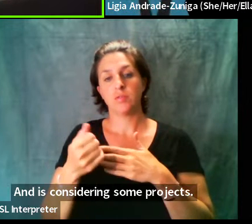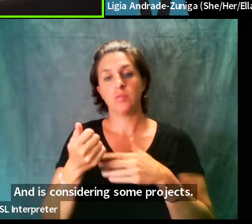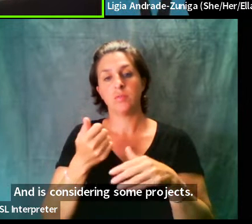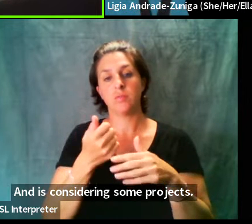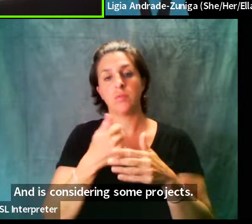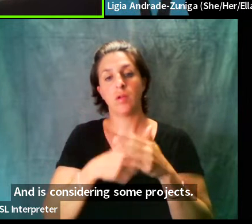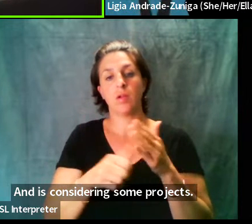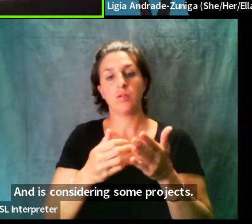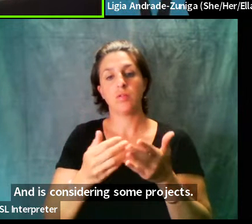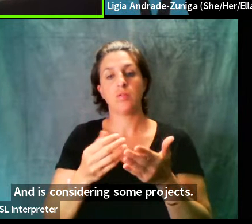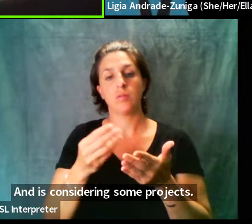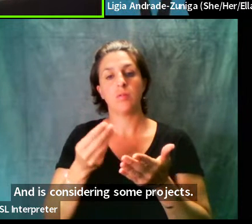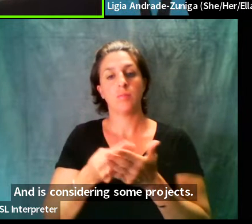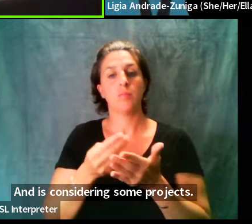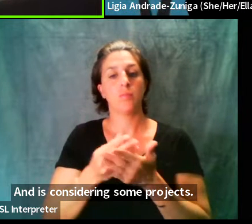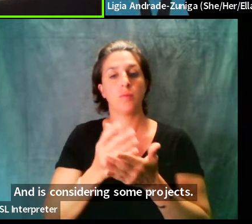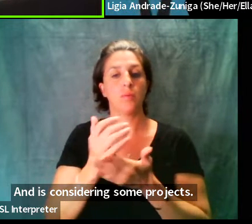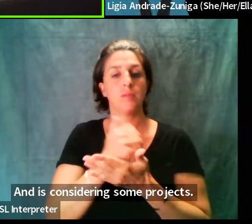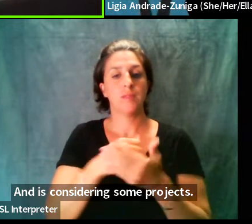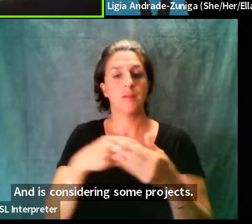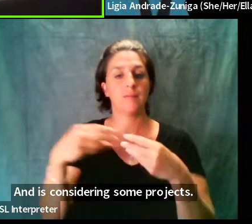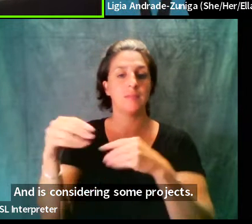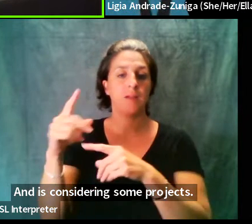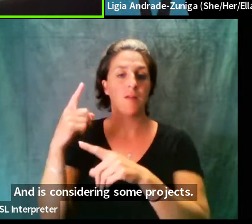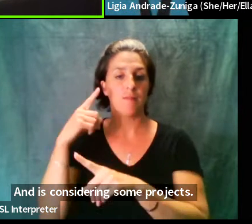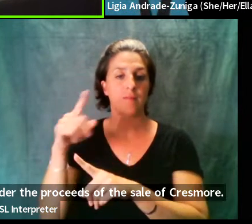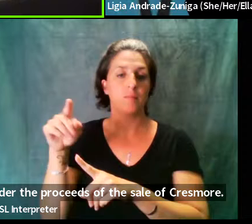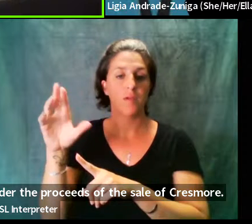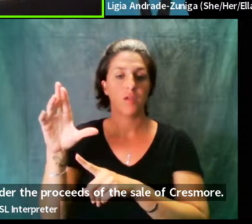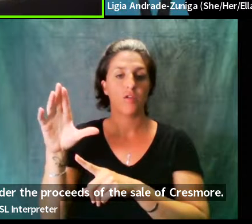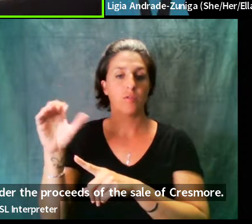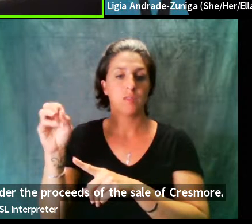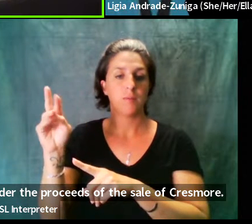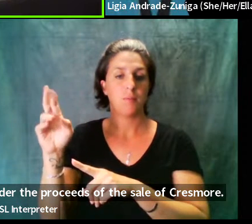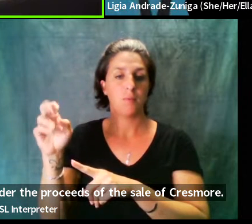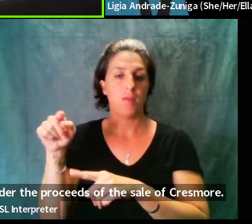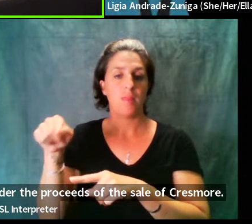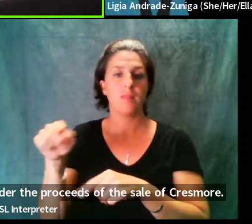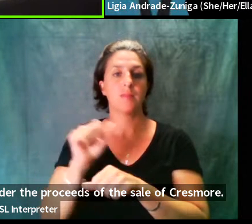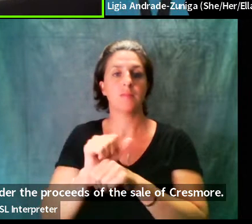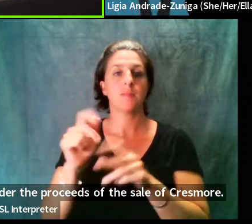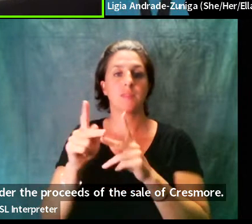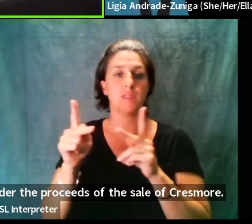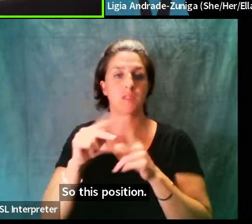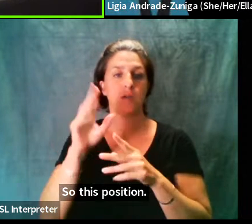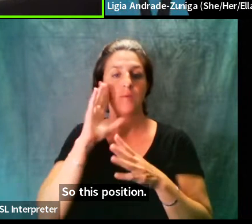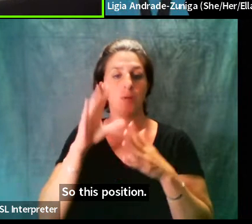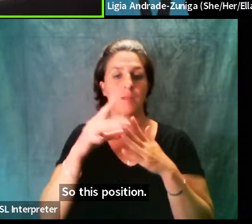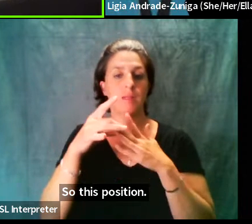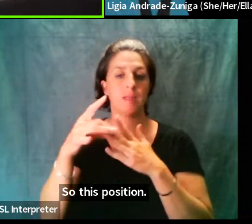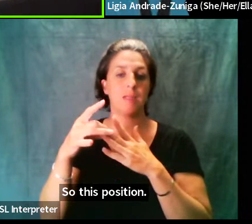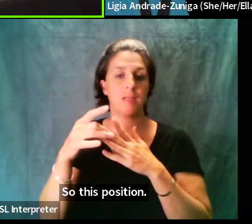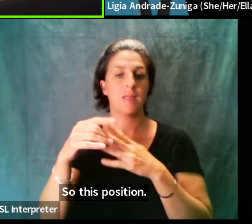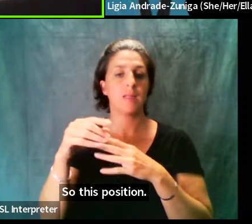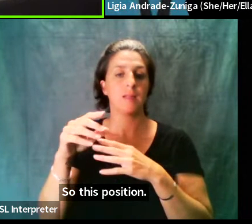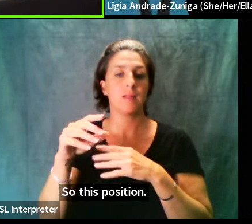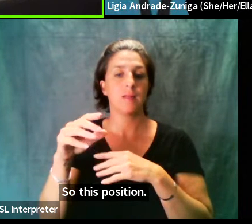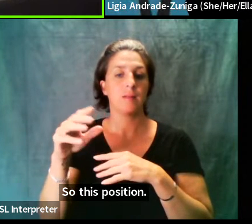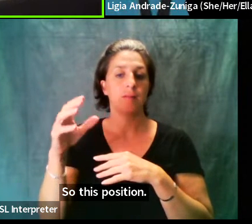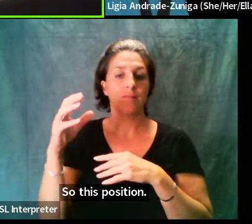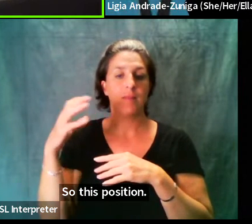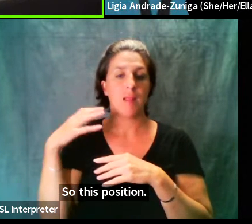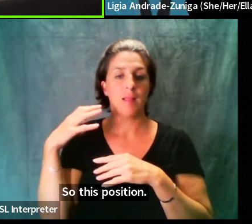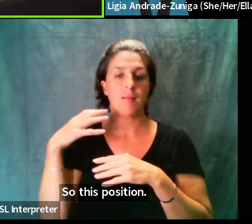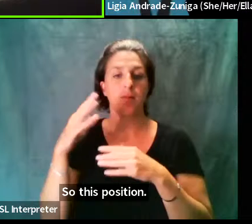the sale of Crestmore. So this position will lead the Capital Facilities Department as we